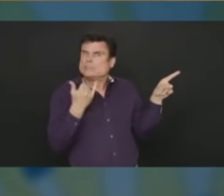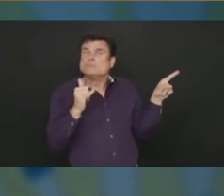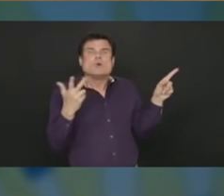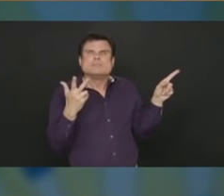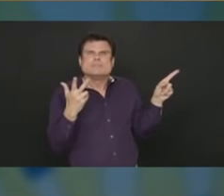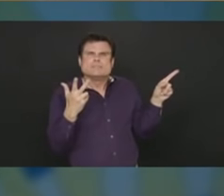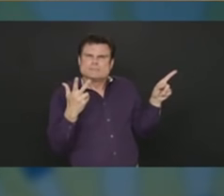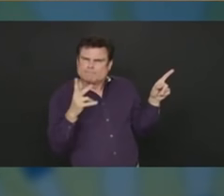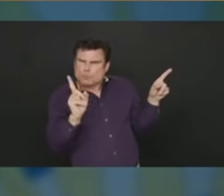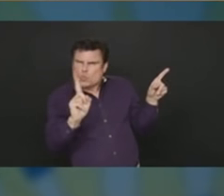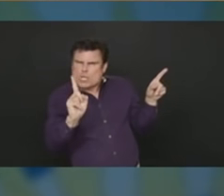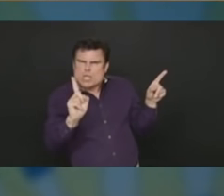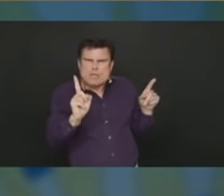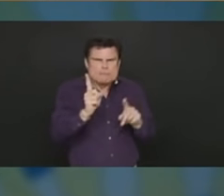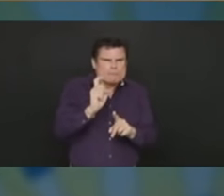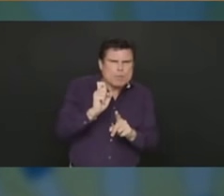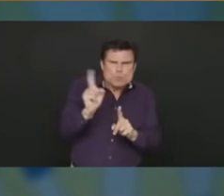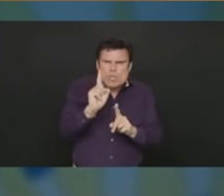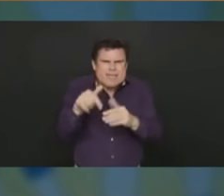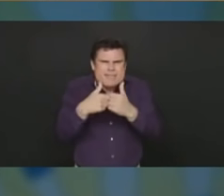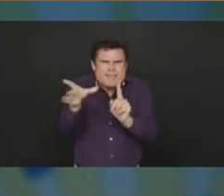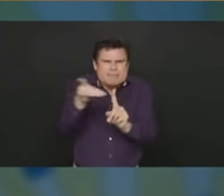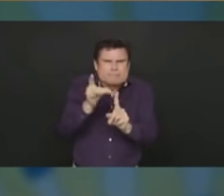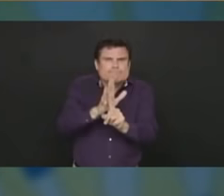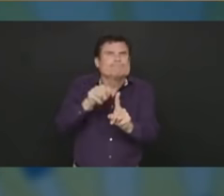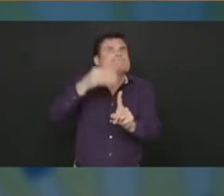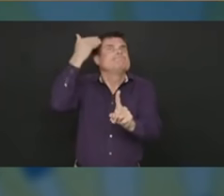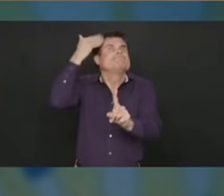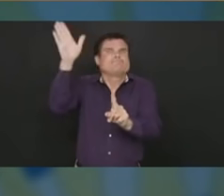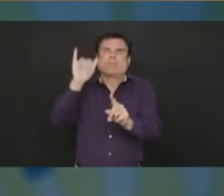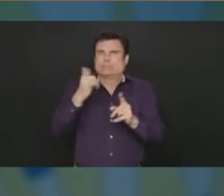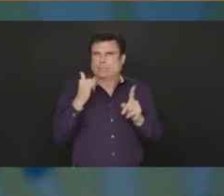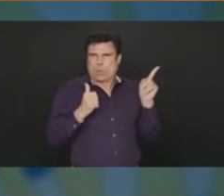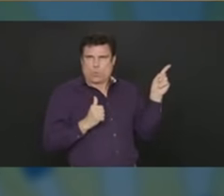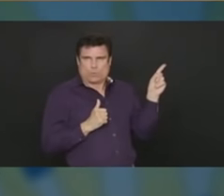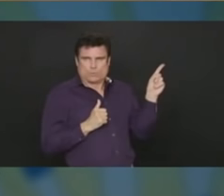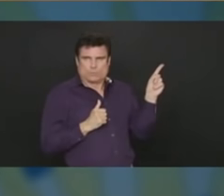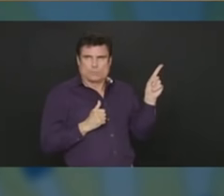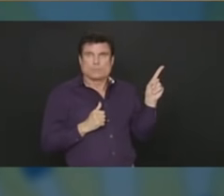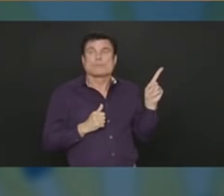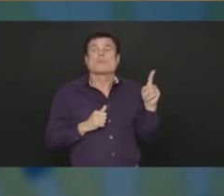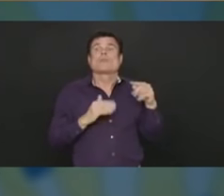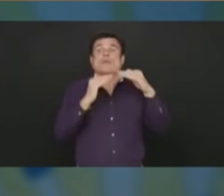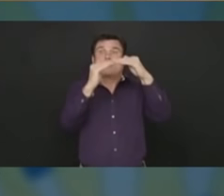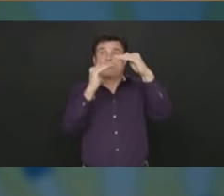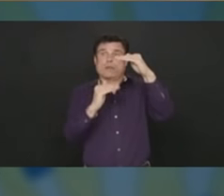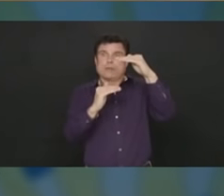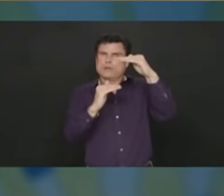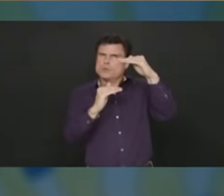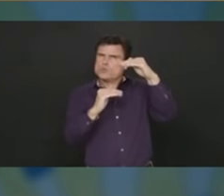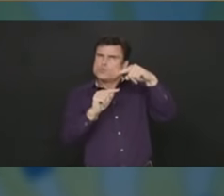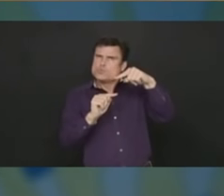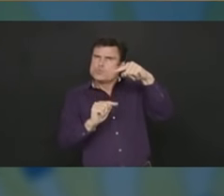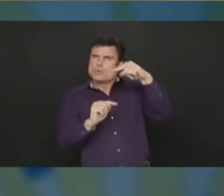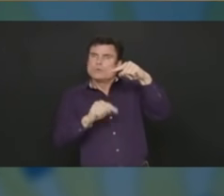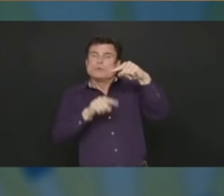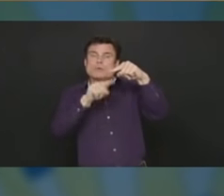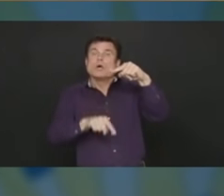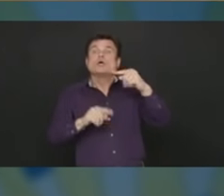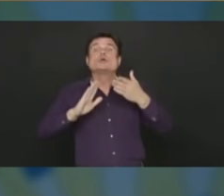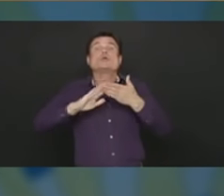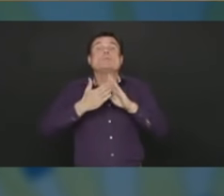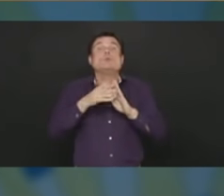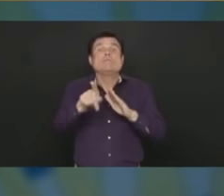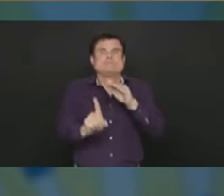community spread. And that is what we're watching very carefully in the coming weeks and months. As we have said as well,